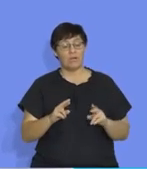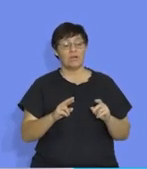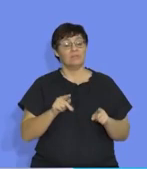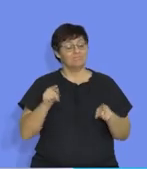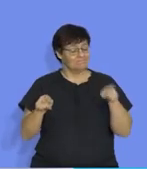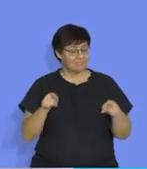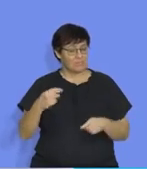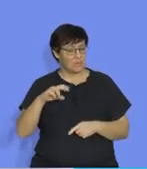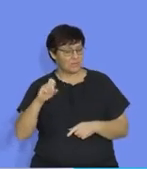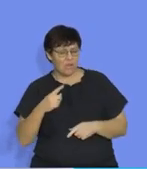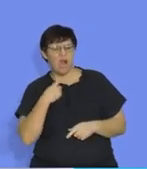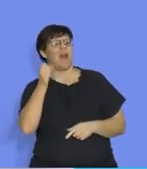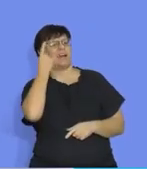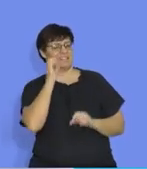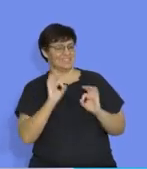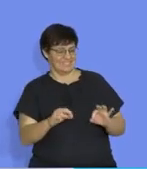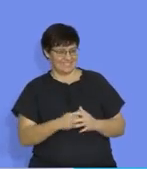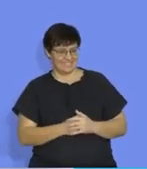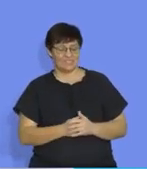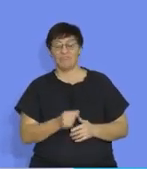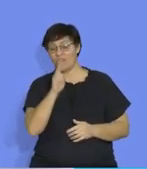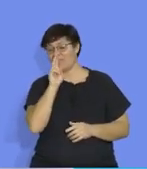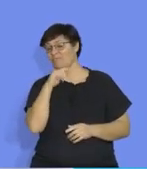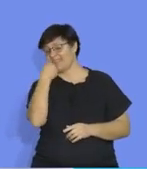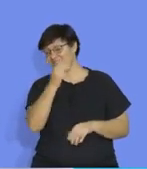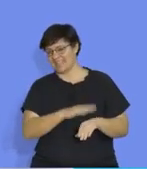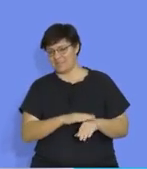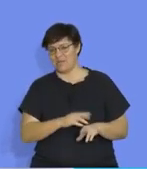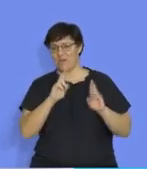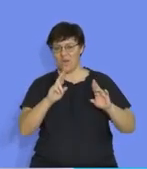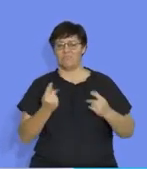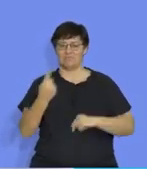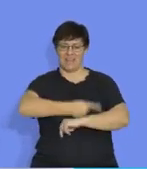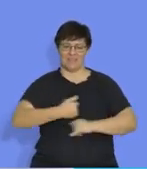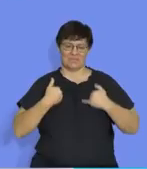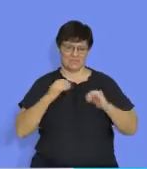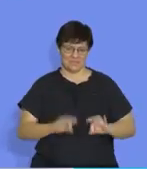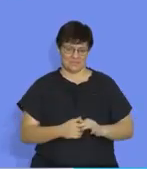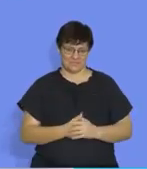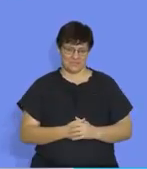sequences are making more sense, but I look forward to seeing you next time. I hope you have a great day.